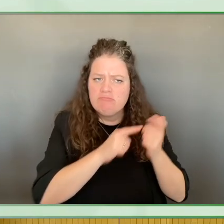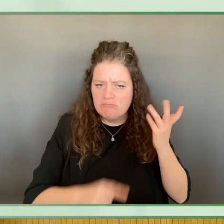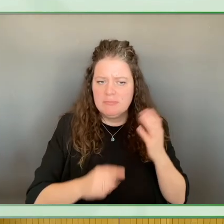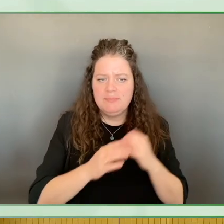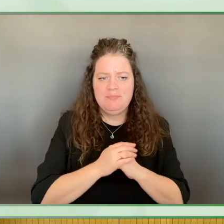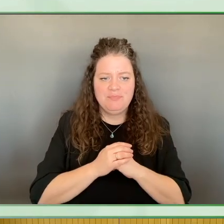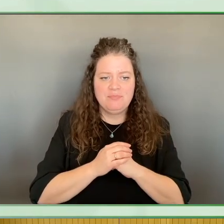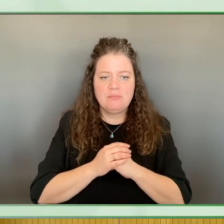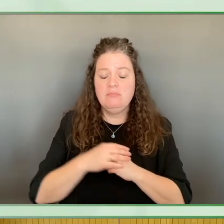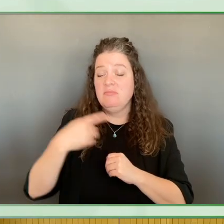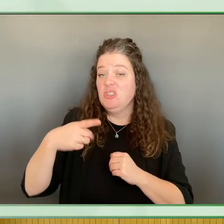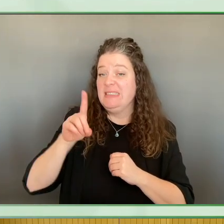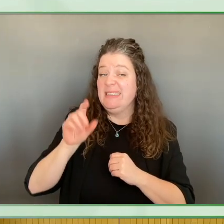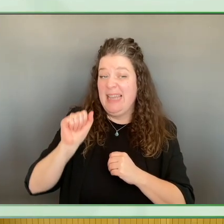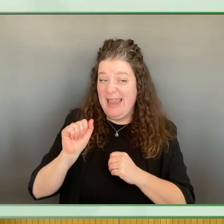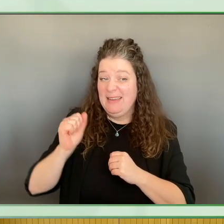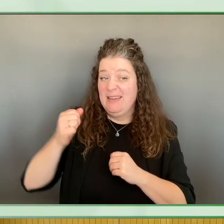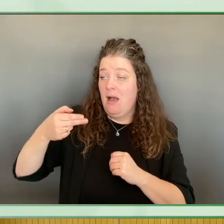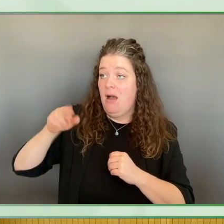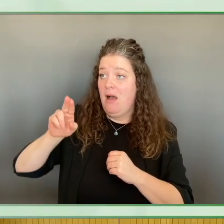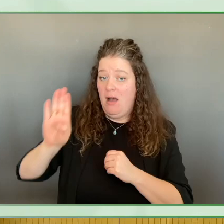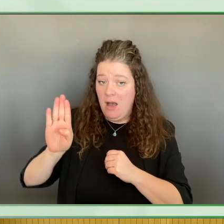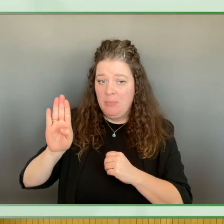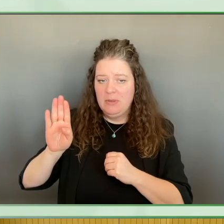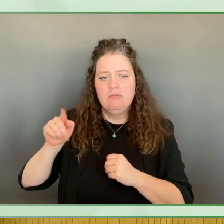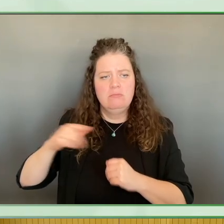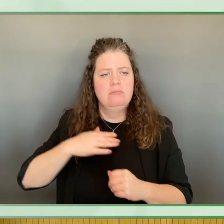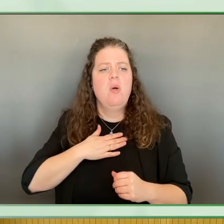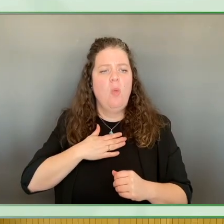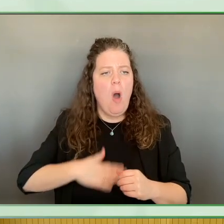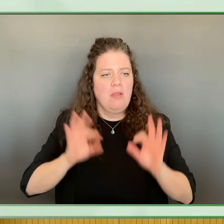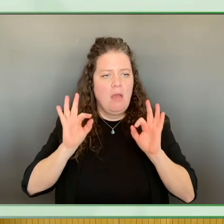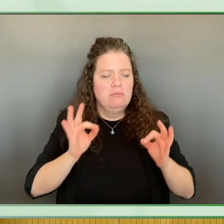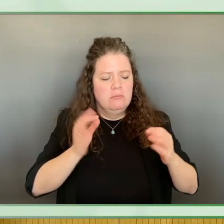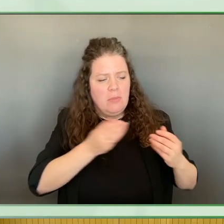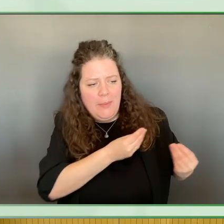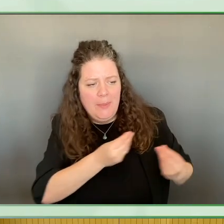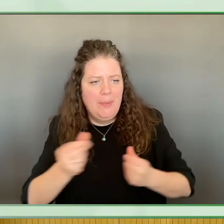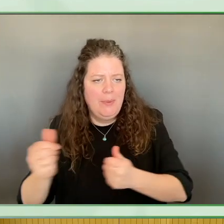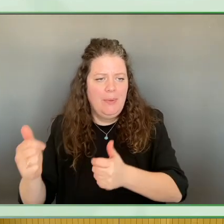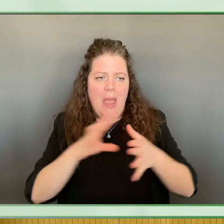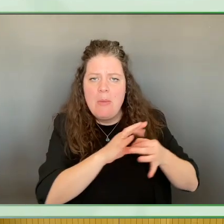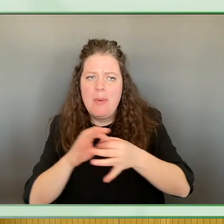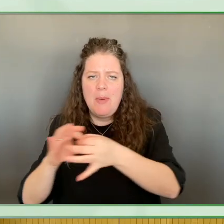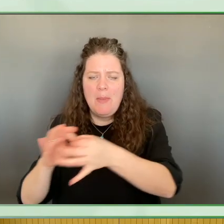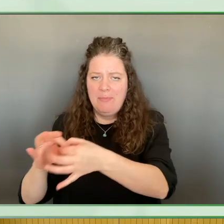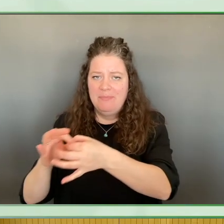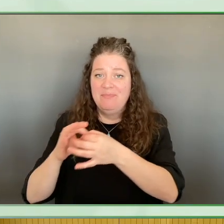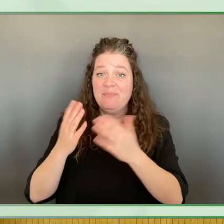close that path and ensure that innovation scales beyond product innovation.